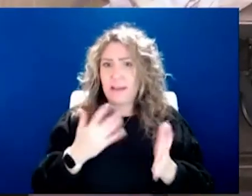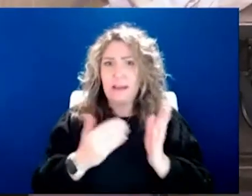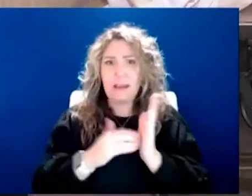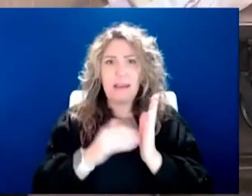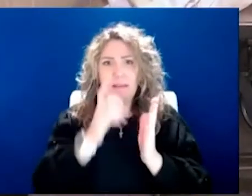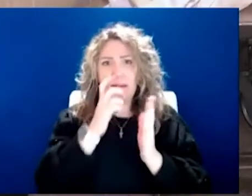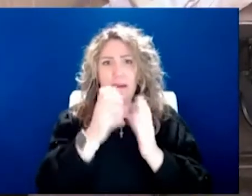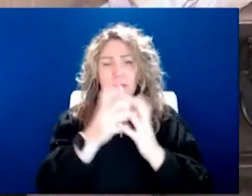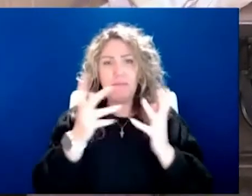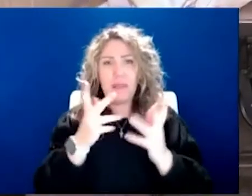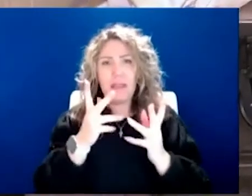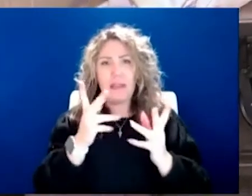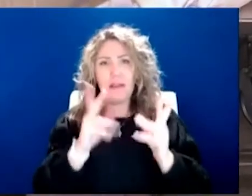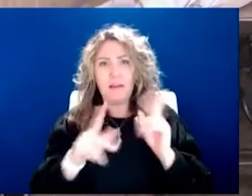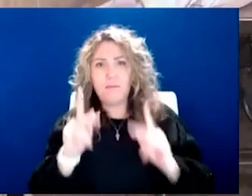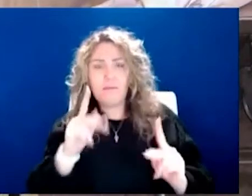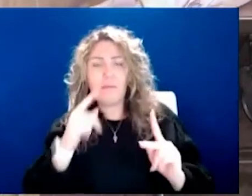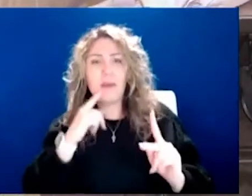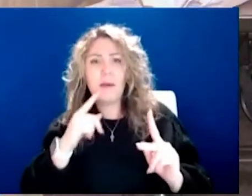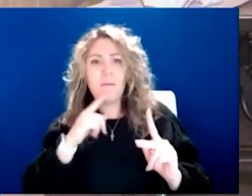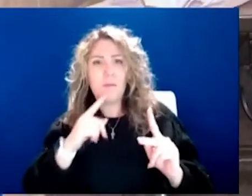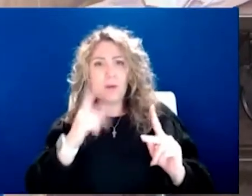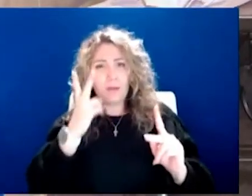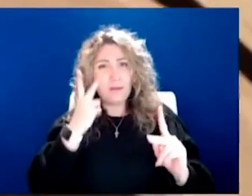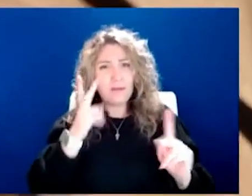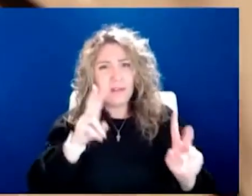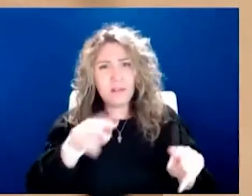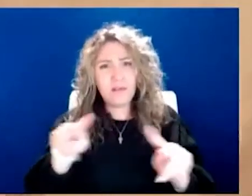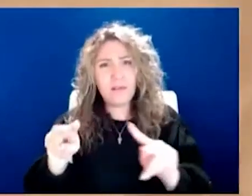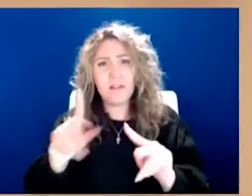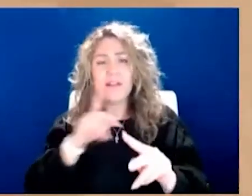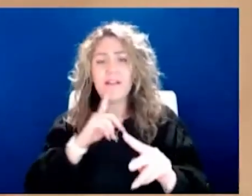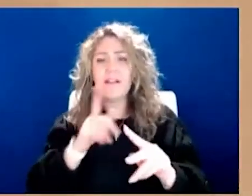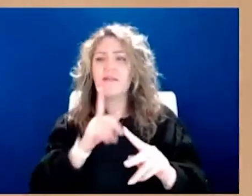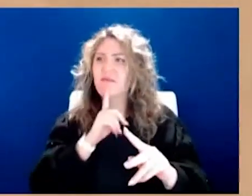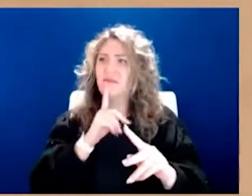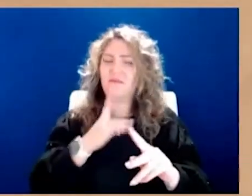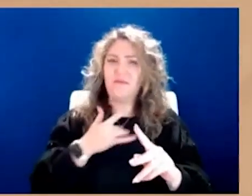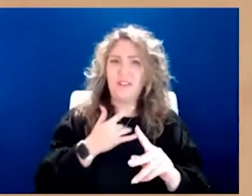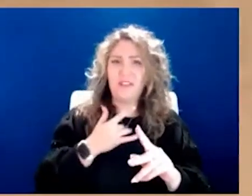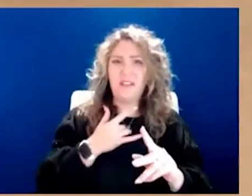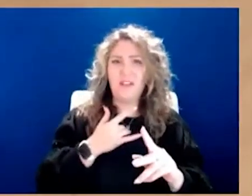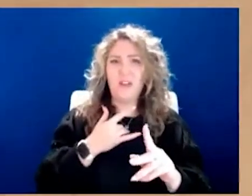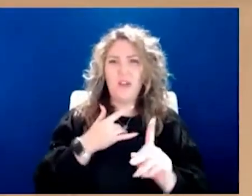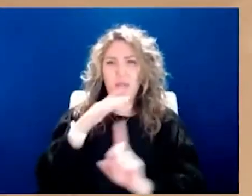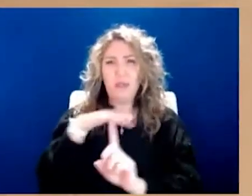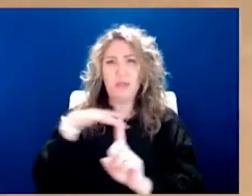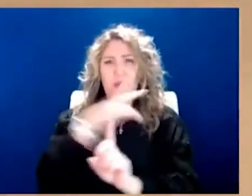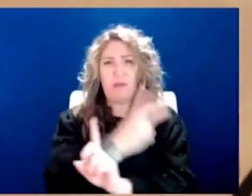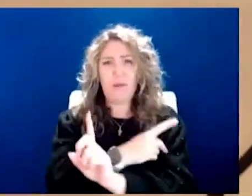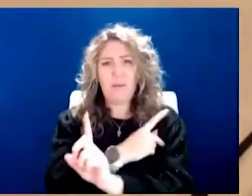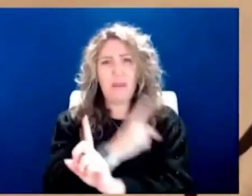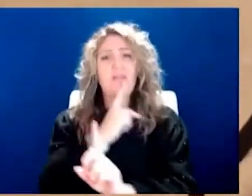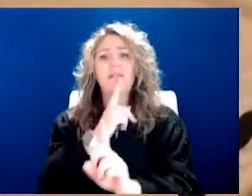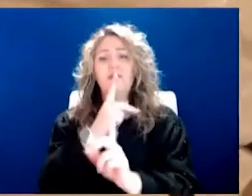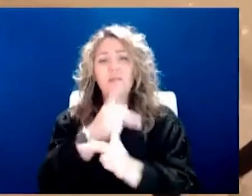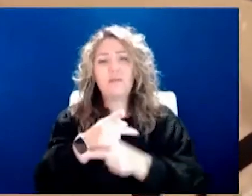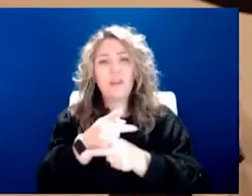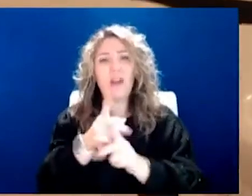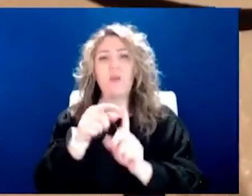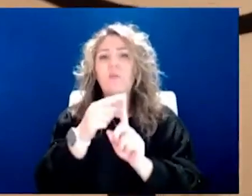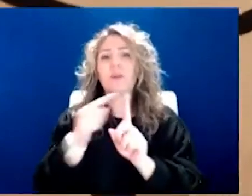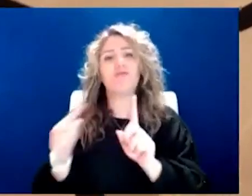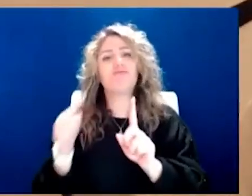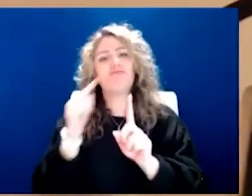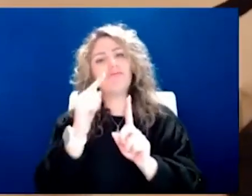chance to do, and to go down there and I really felt like I was surrounded by patients that you were caring for, just like when we go up and show video up on the ICU floors